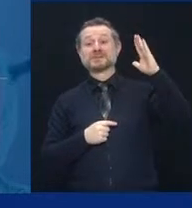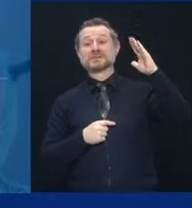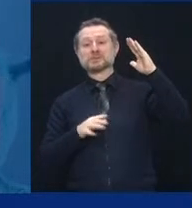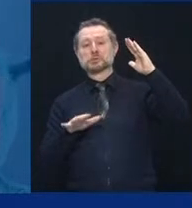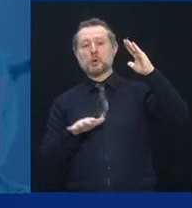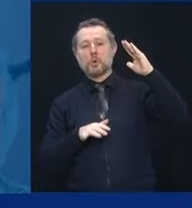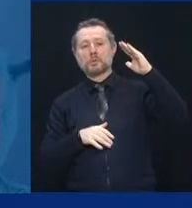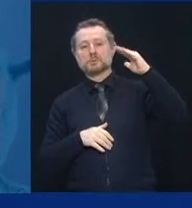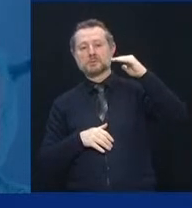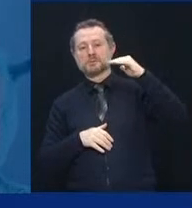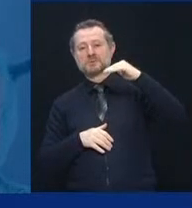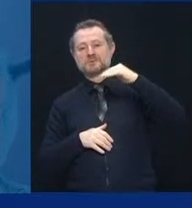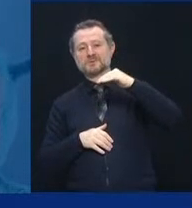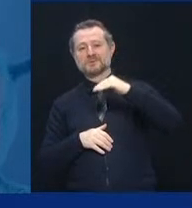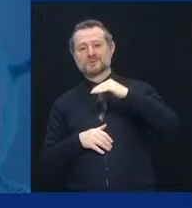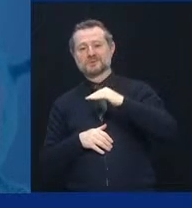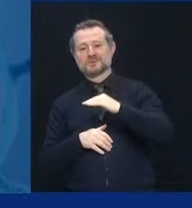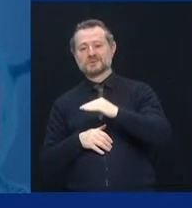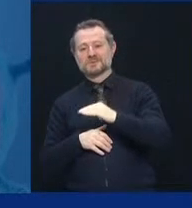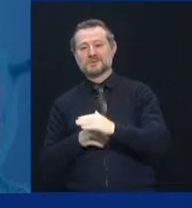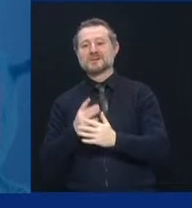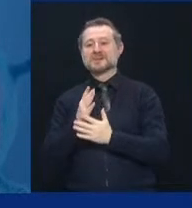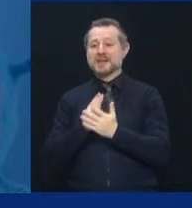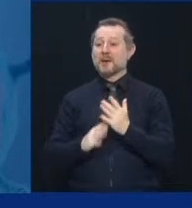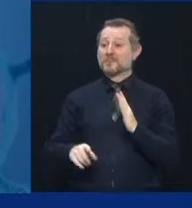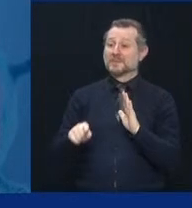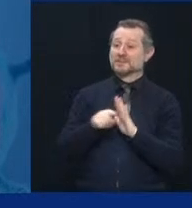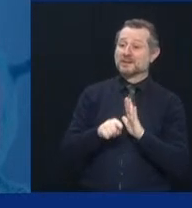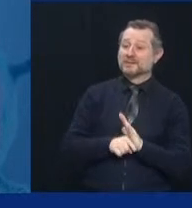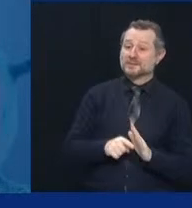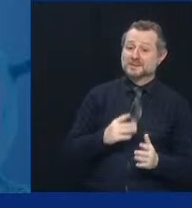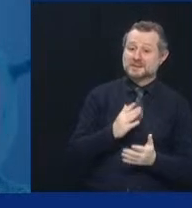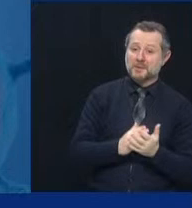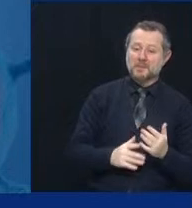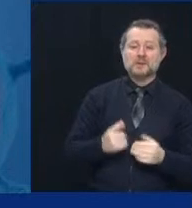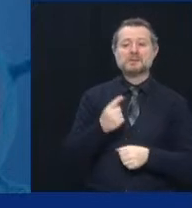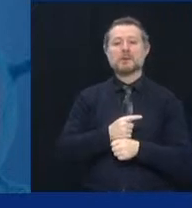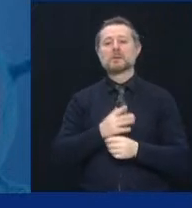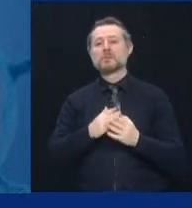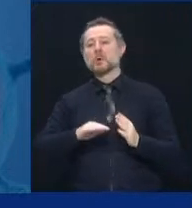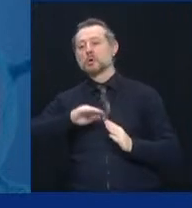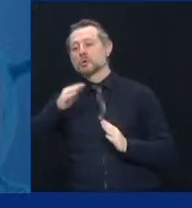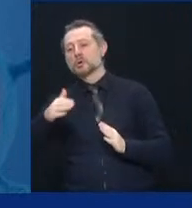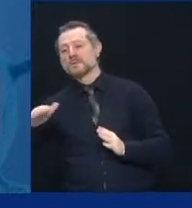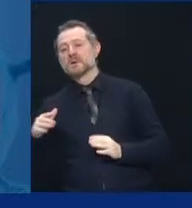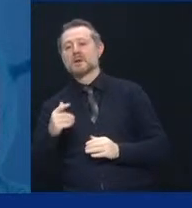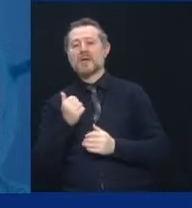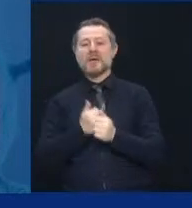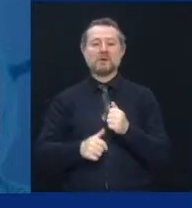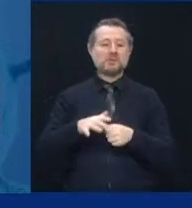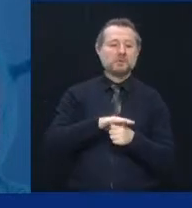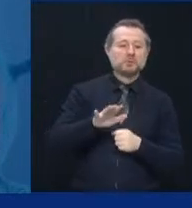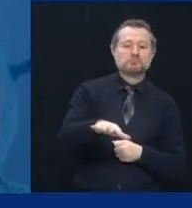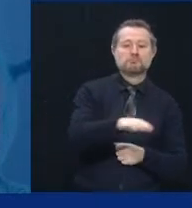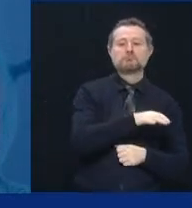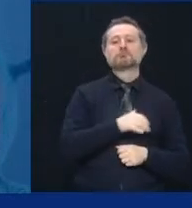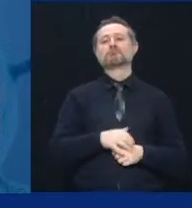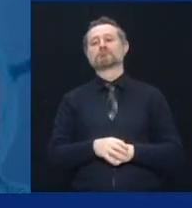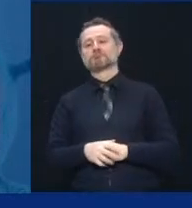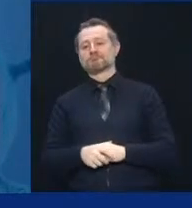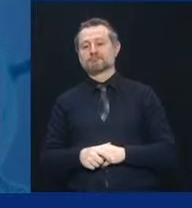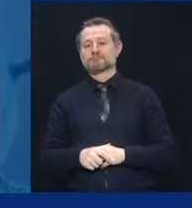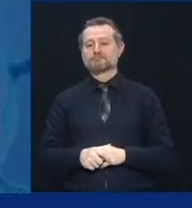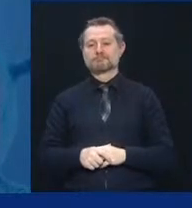some negative days. Every curve in every region, this is not just